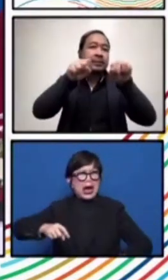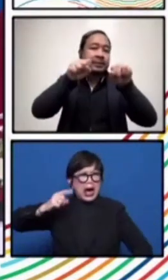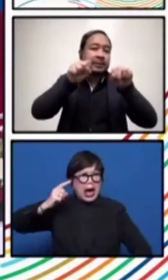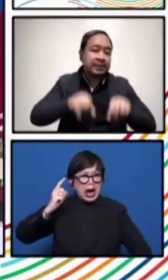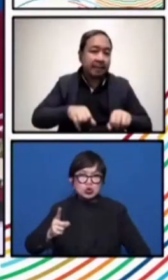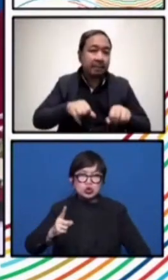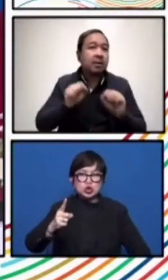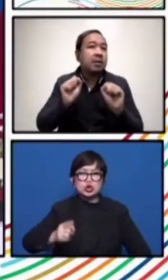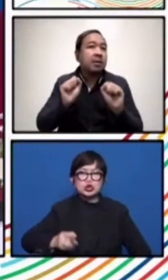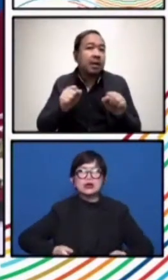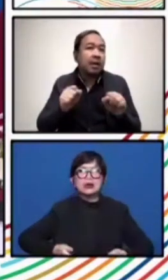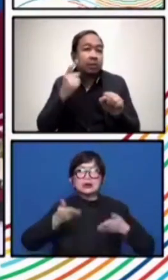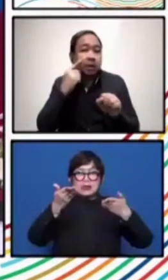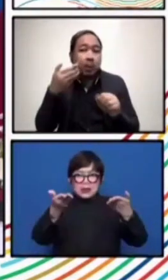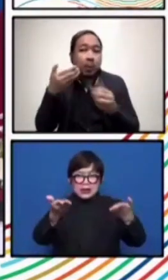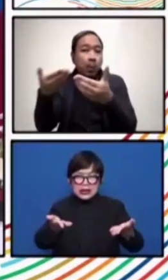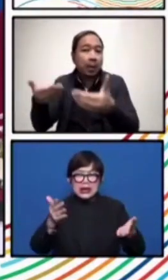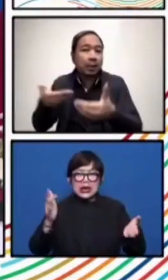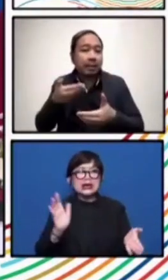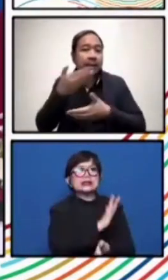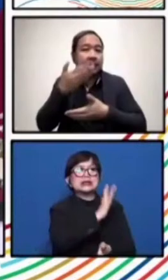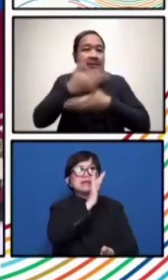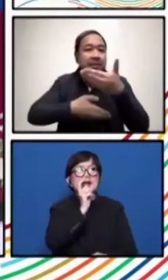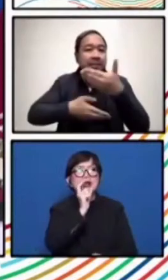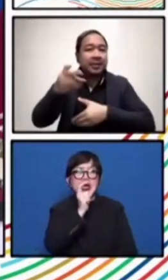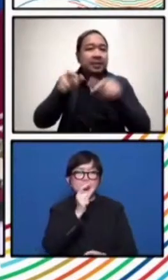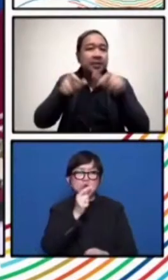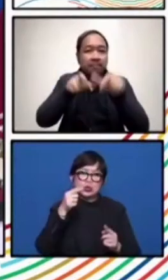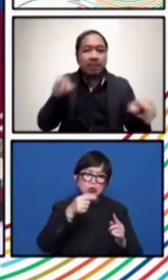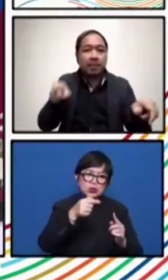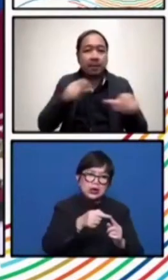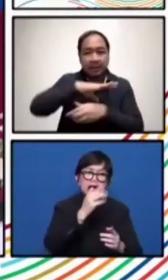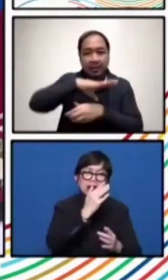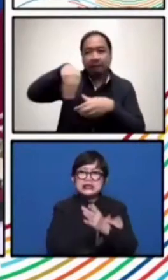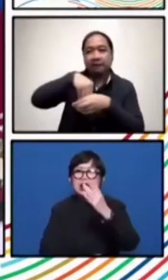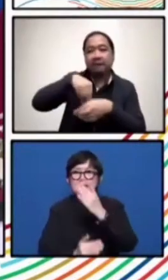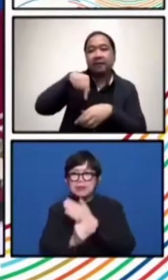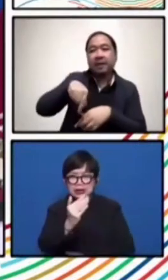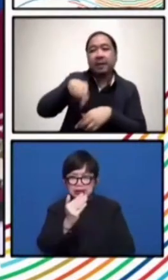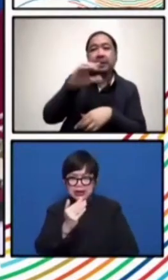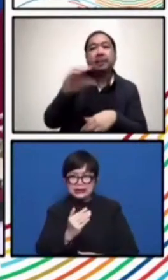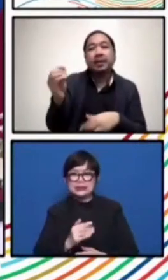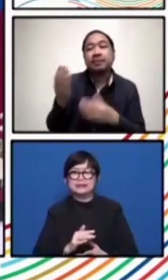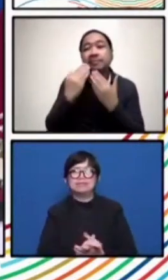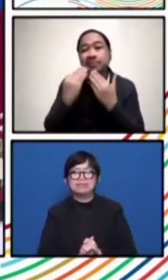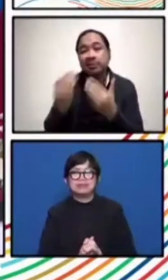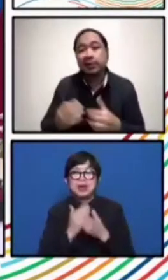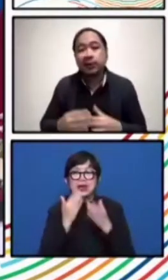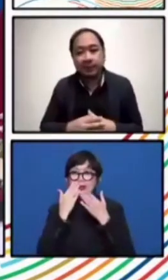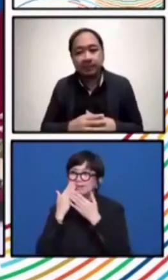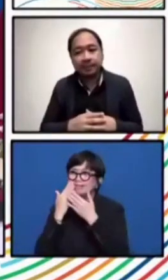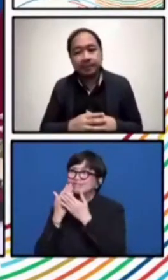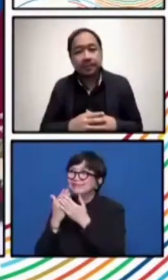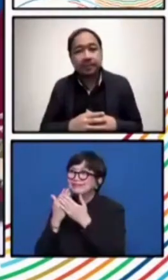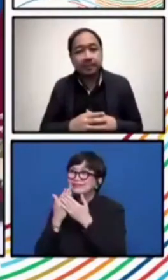to the people disability that's a part of this company thank you I I would like to go back